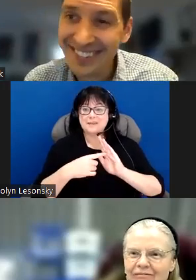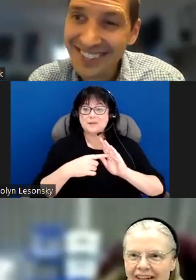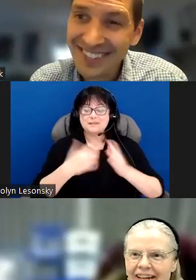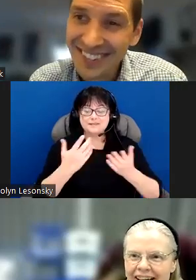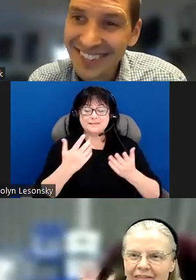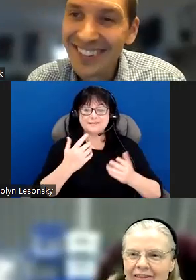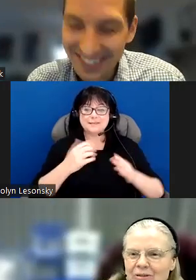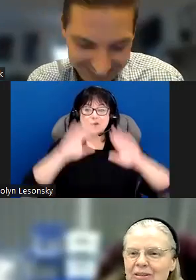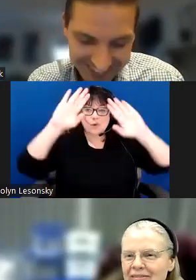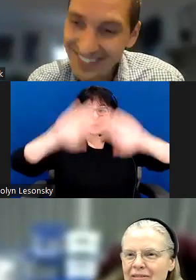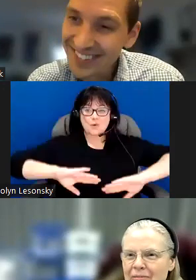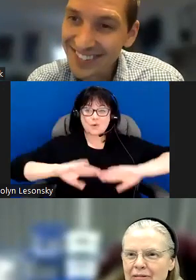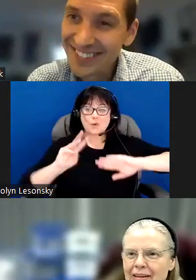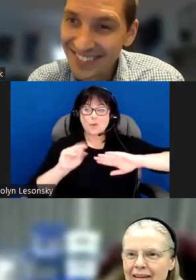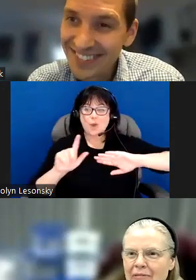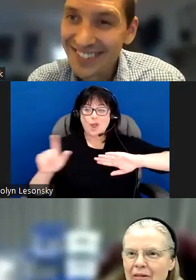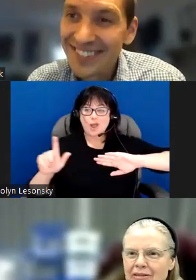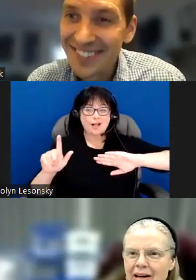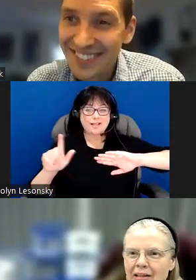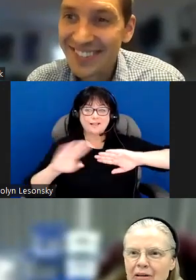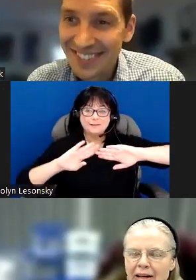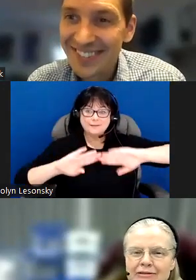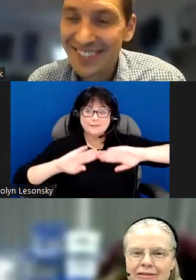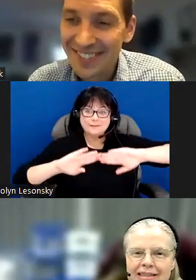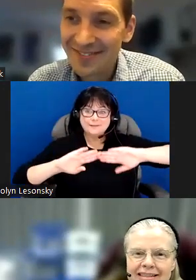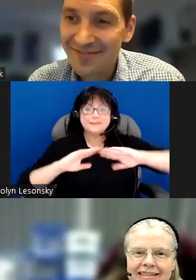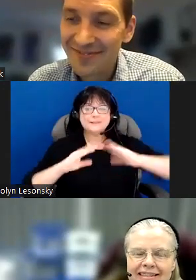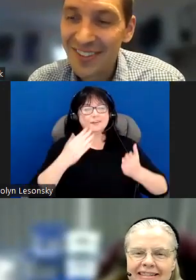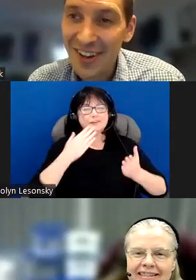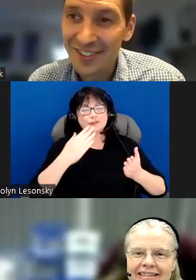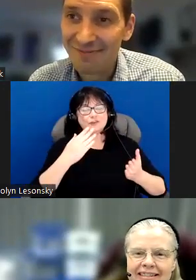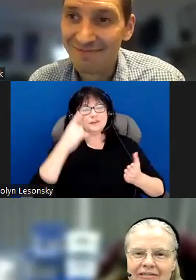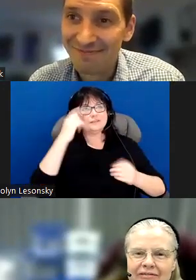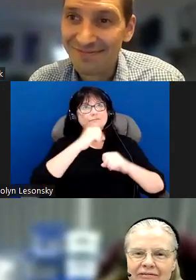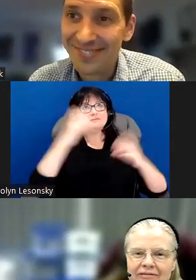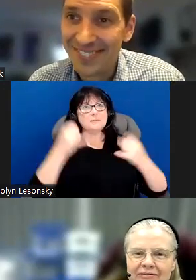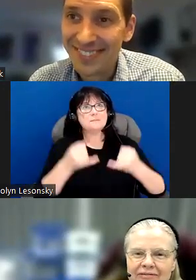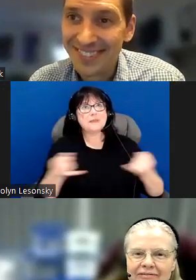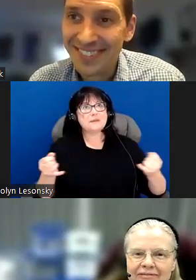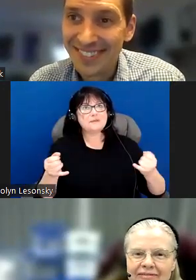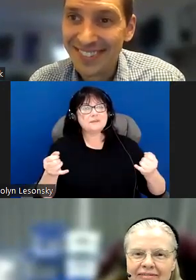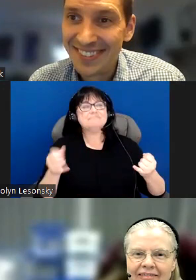good visual for people to think about when they're talking about boundaries. Awesome.